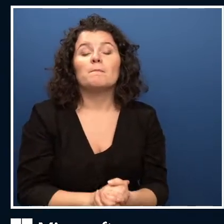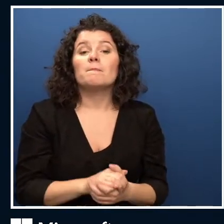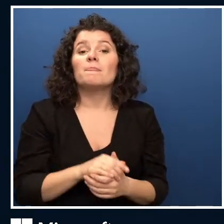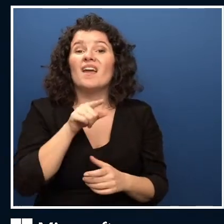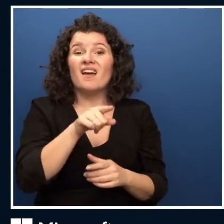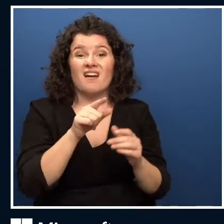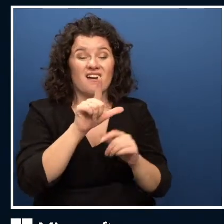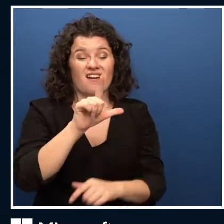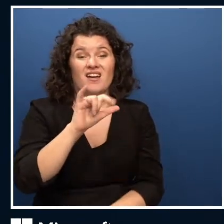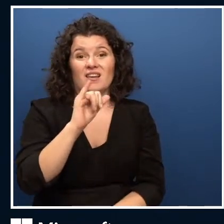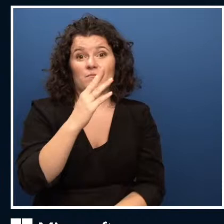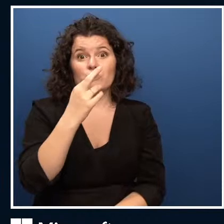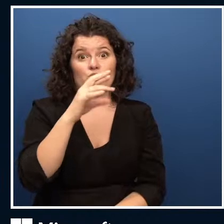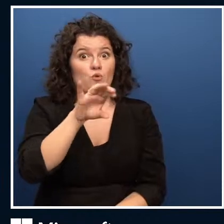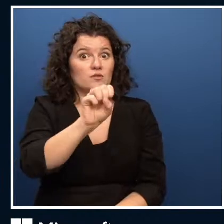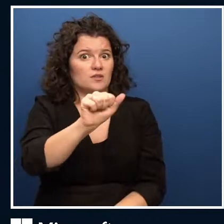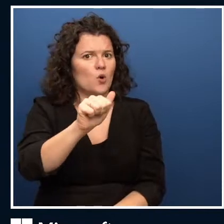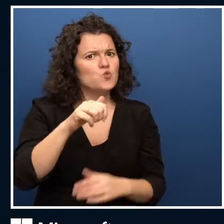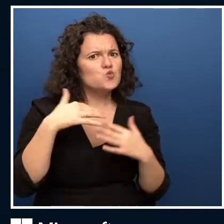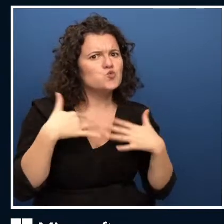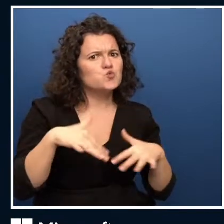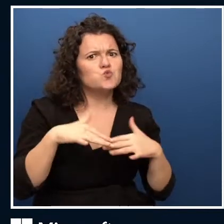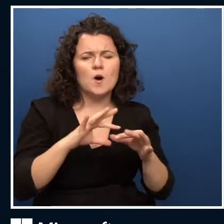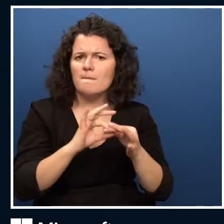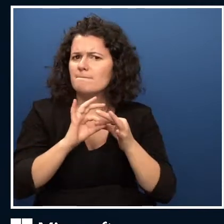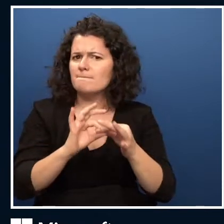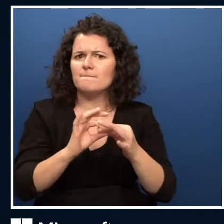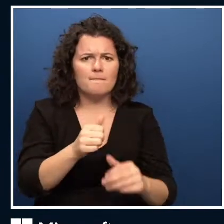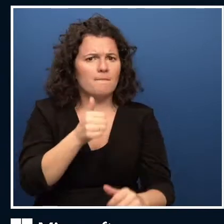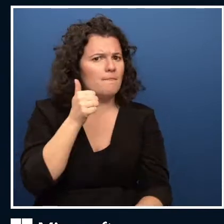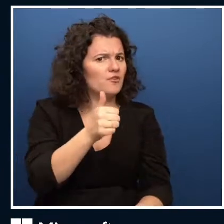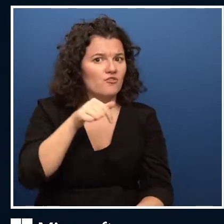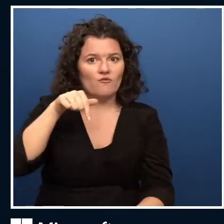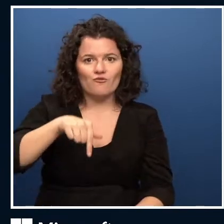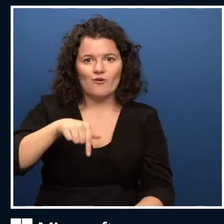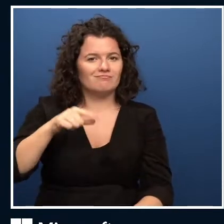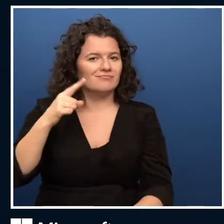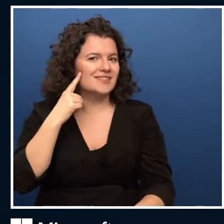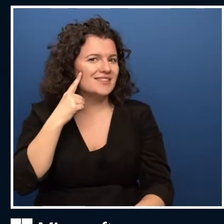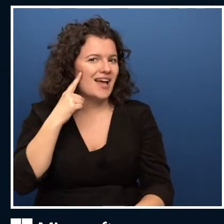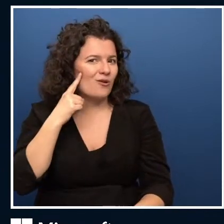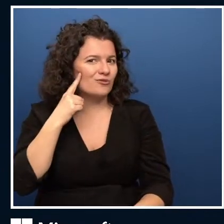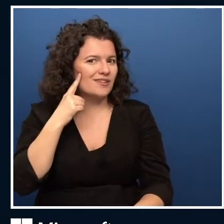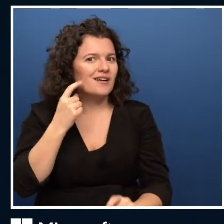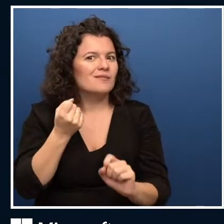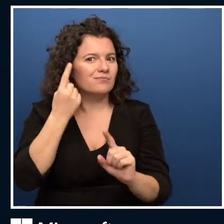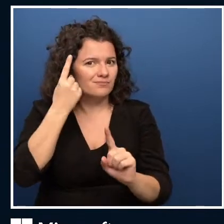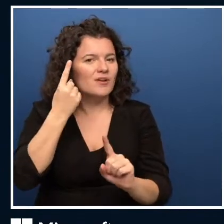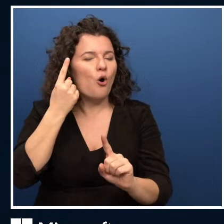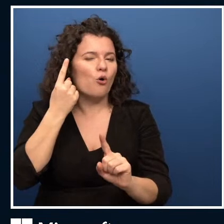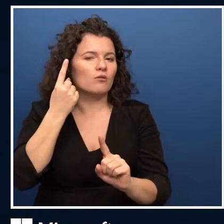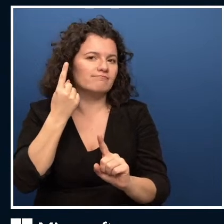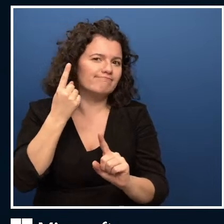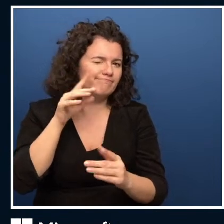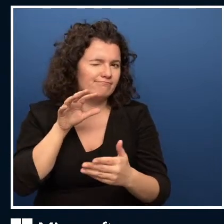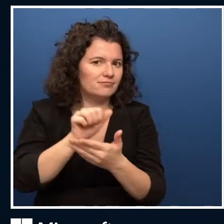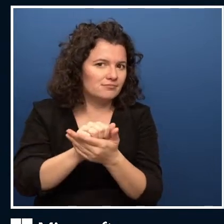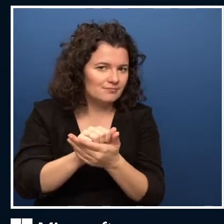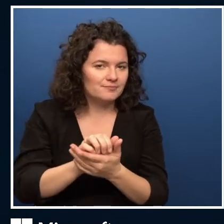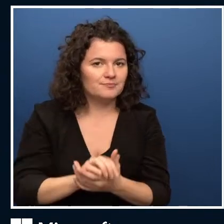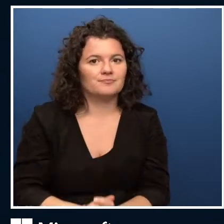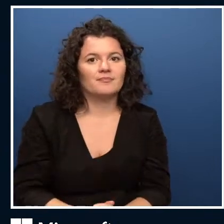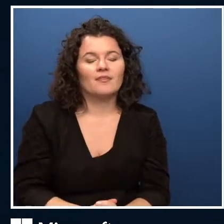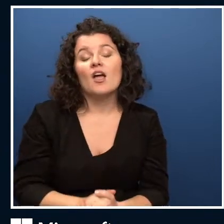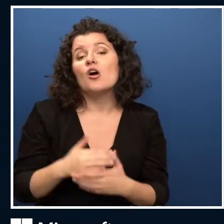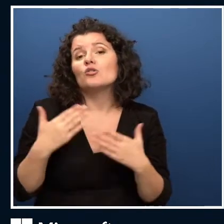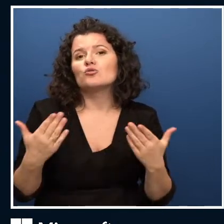this purpose. We're going to be talking about the model requirements, which we have. Where like a lot